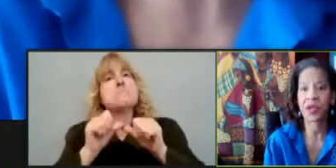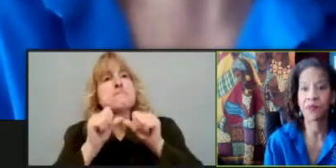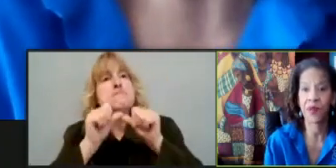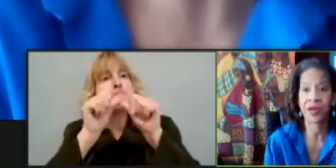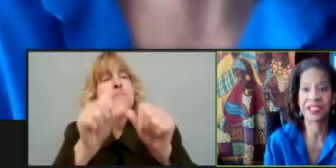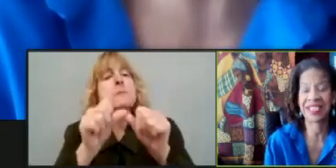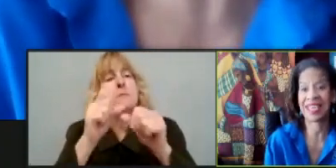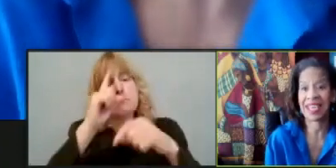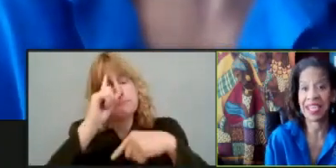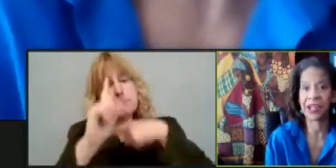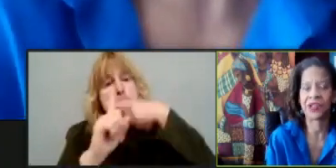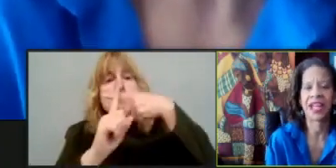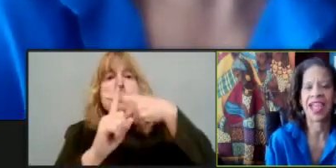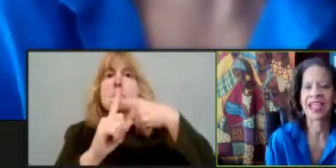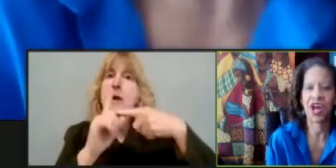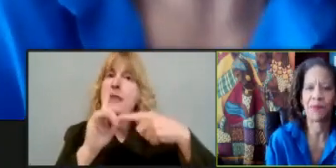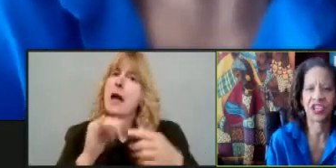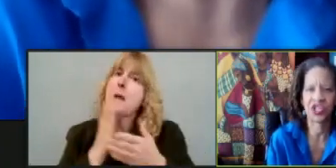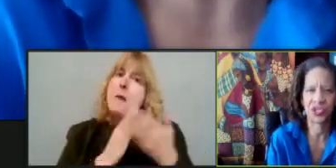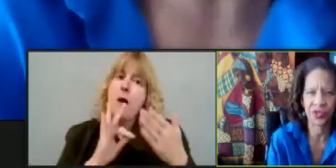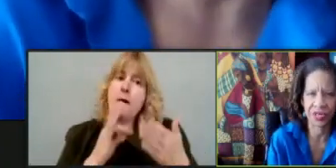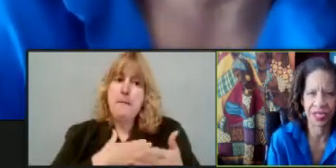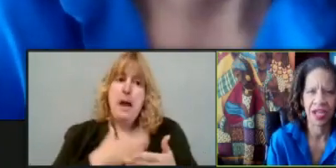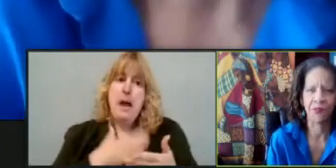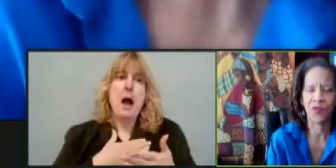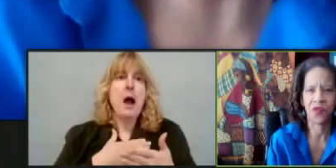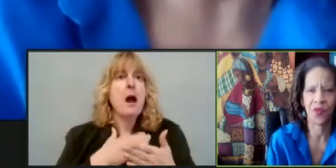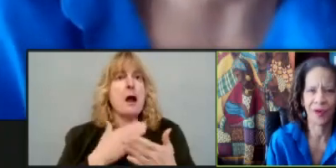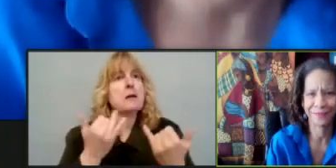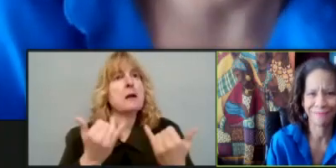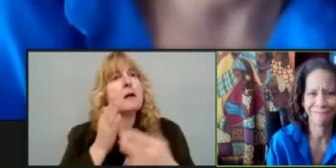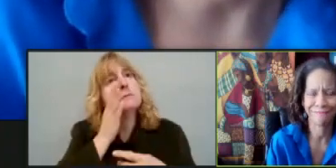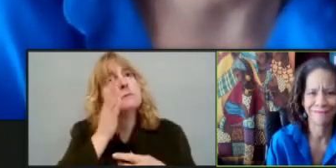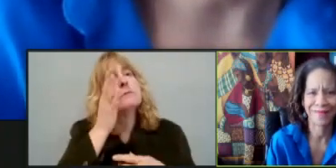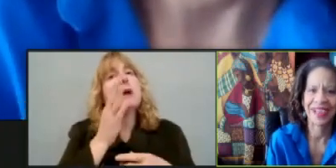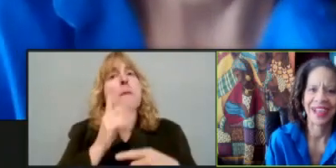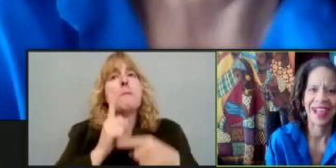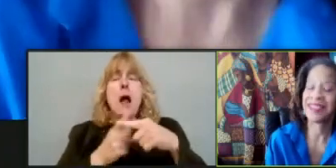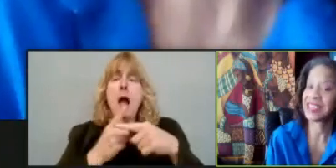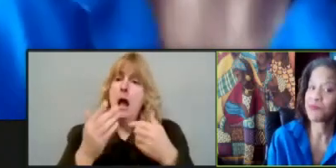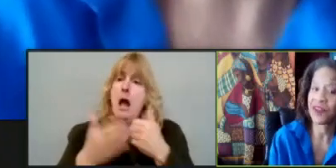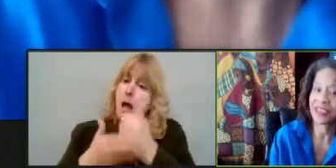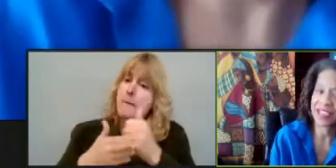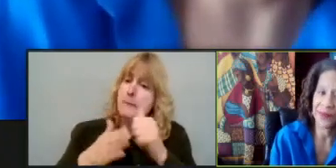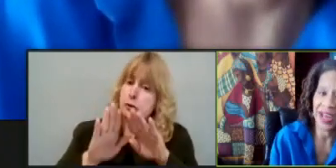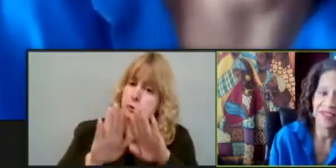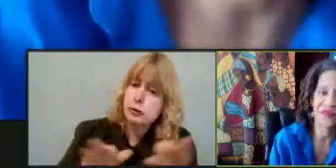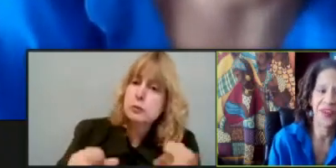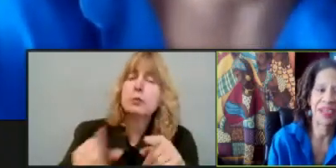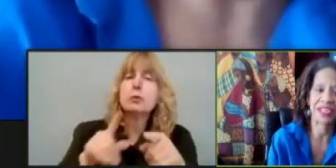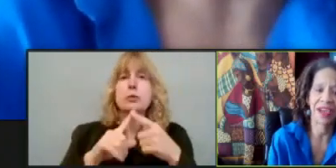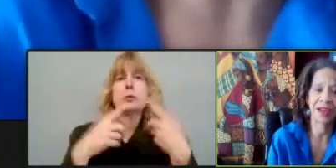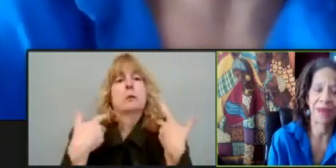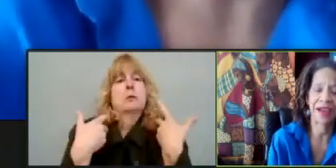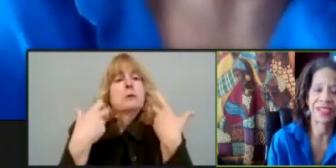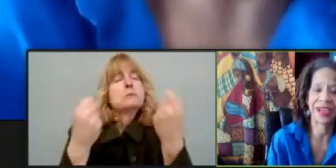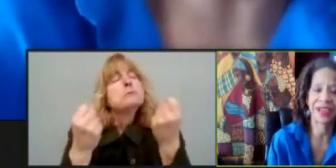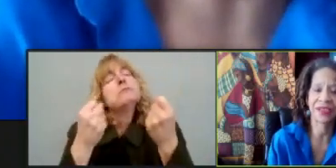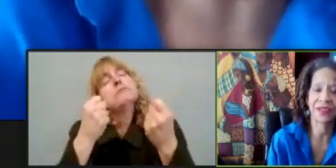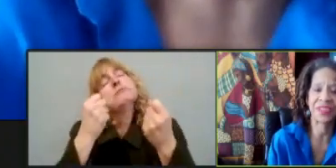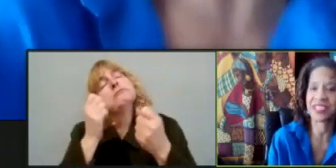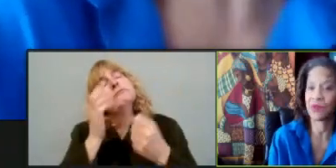so important to heal and help our children move forward. And that's the perfect segue for me to talk